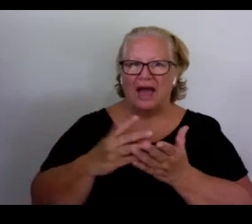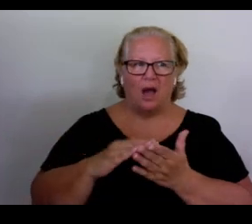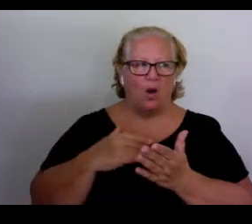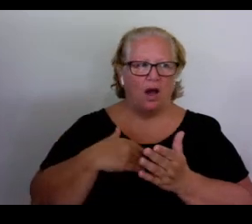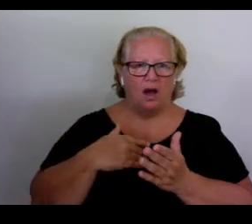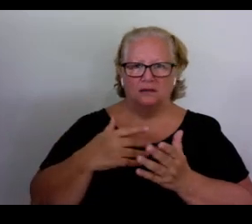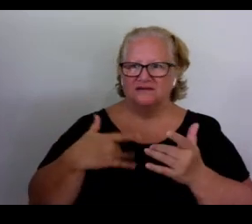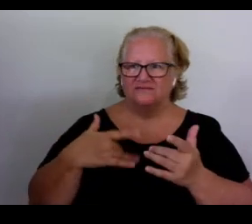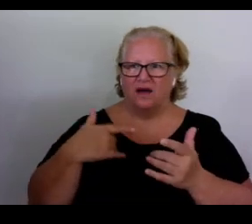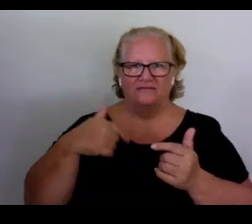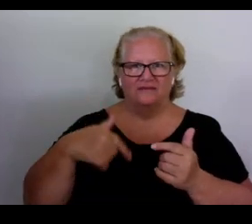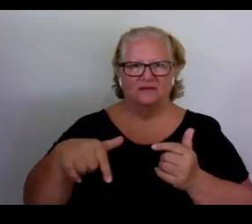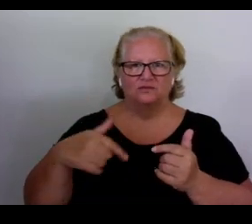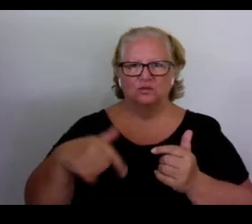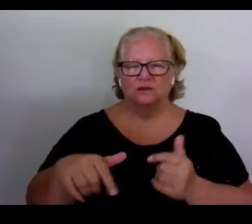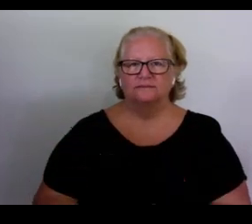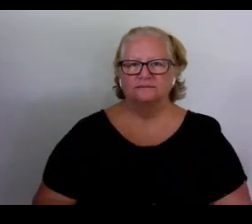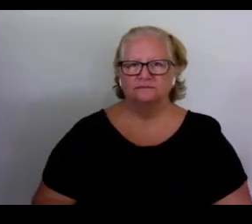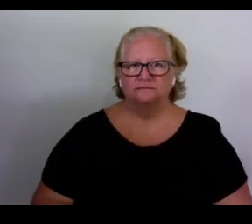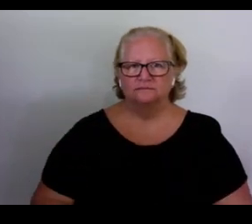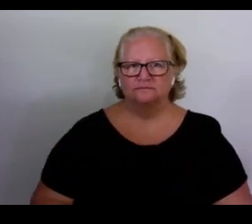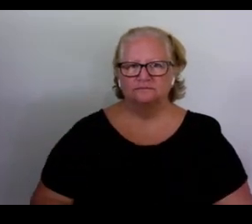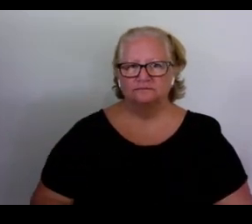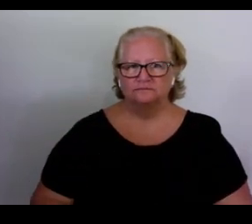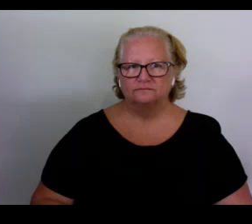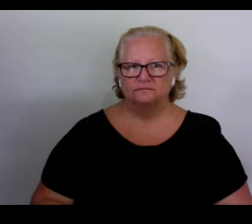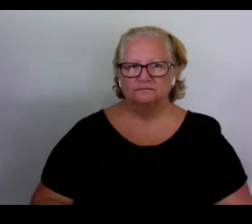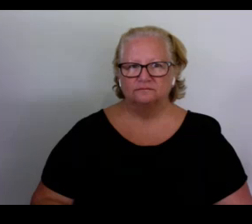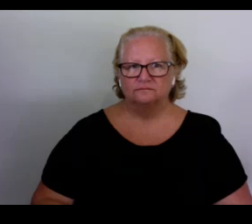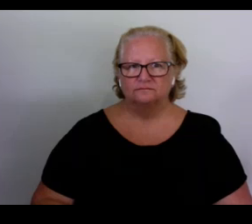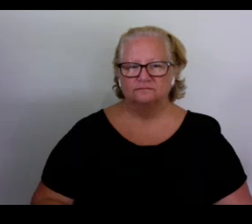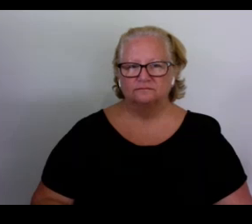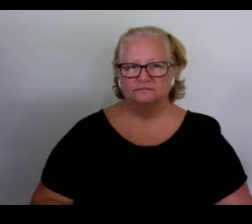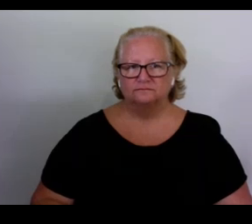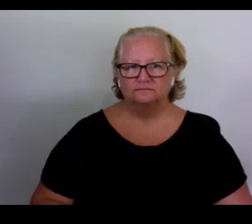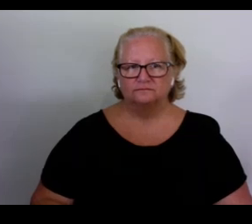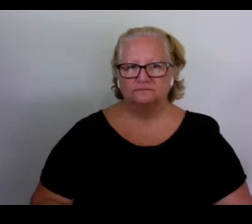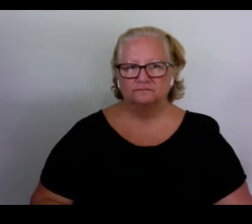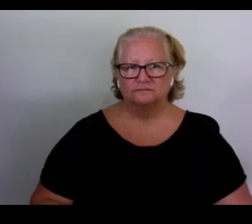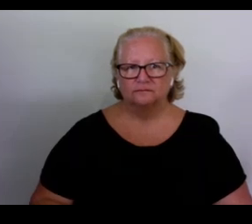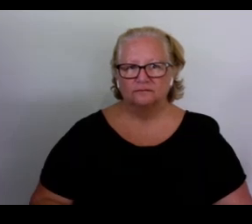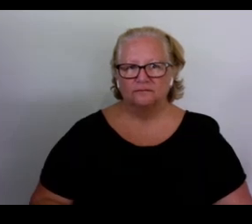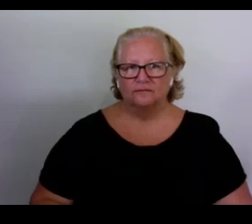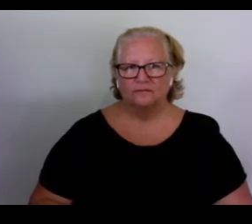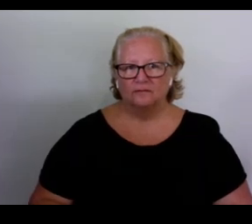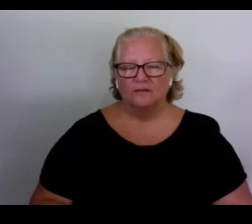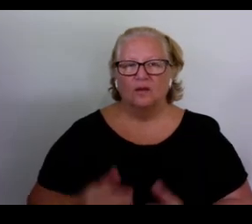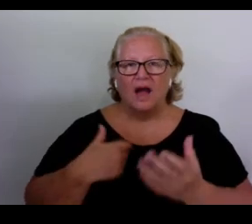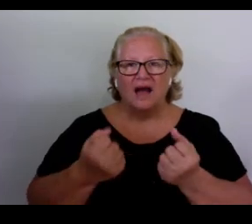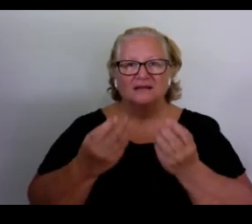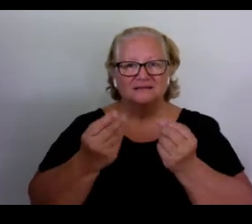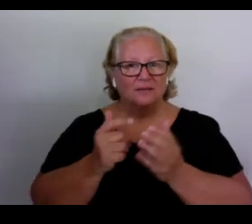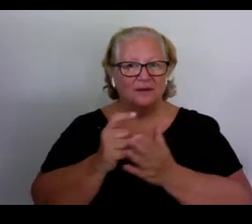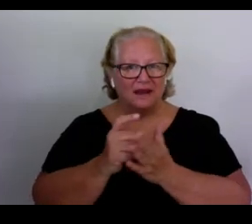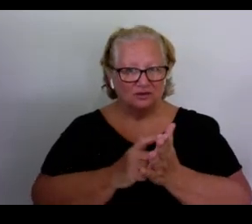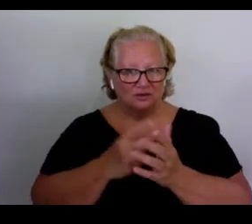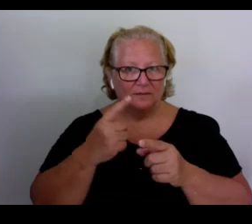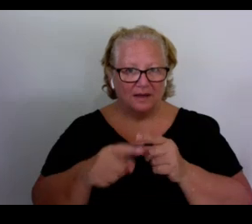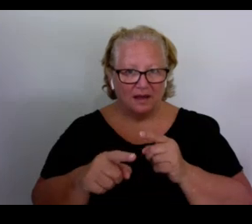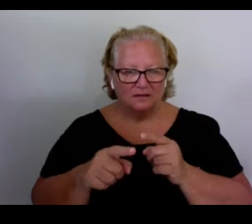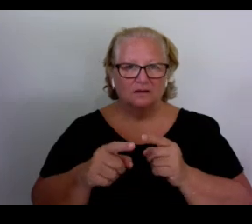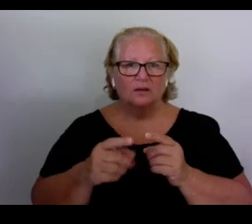week? And while we have had some legislation passed that puts more